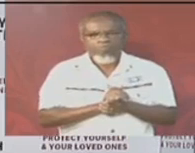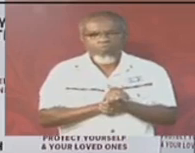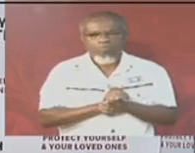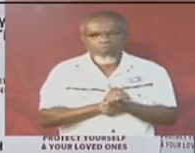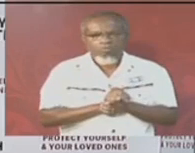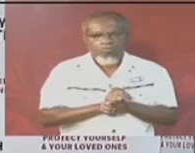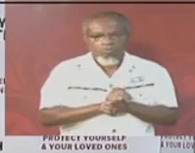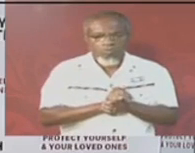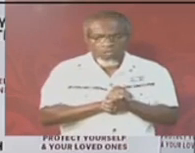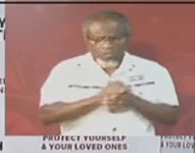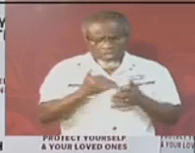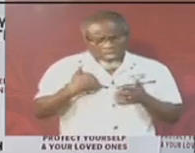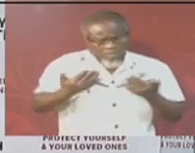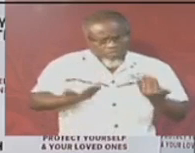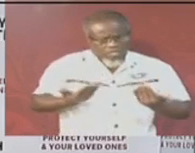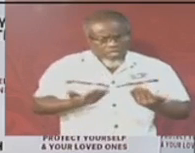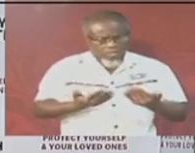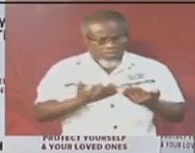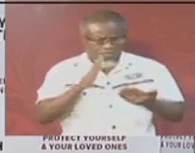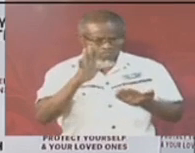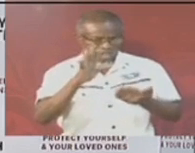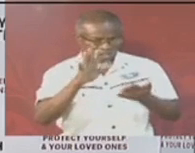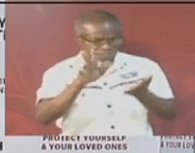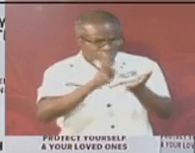5-page document that